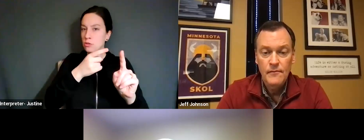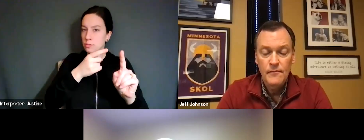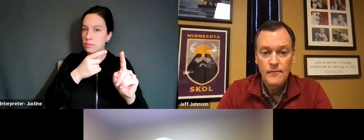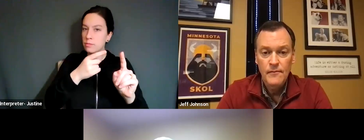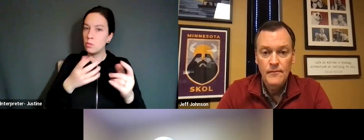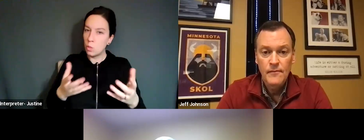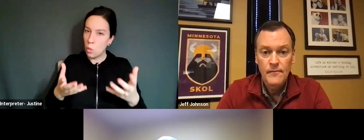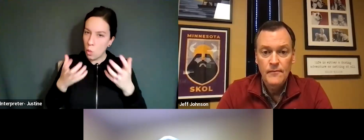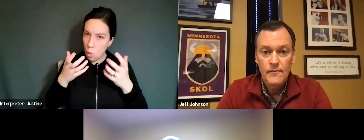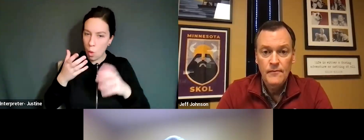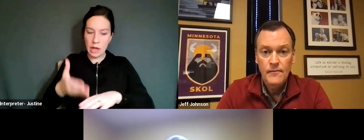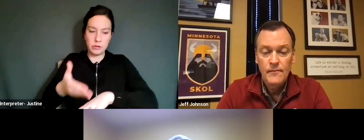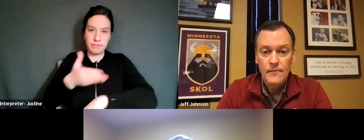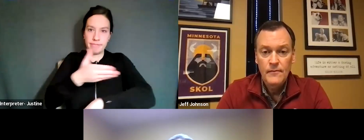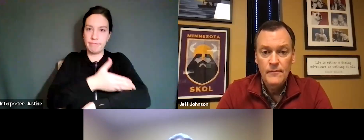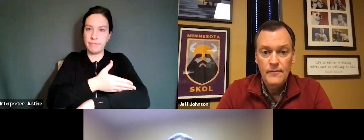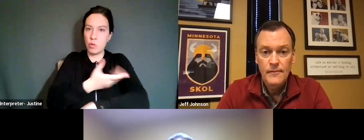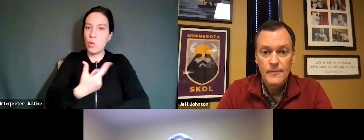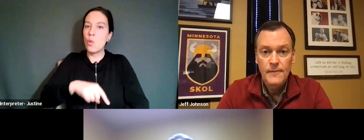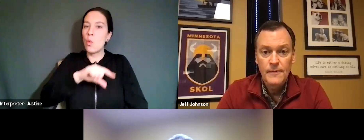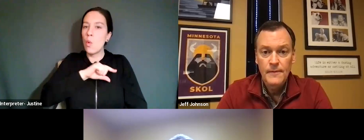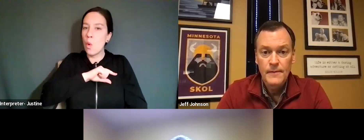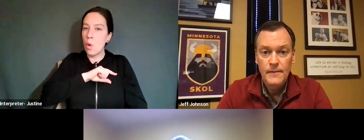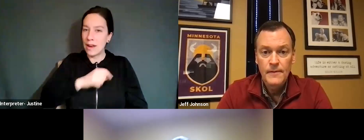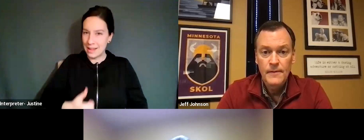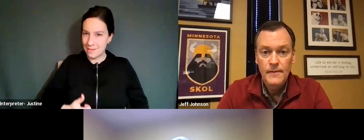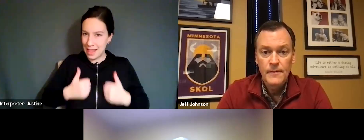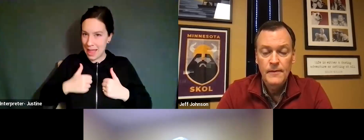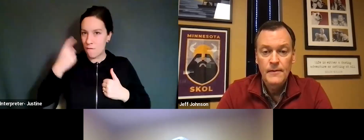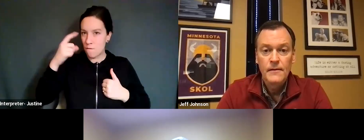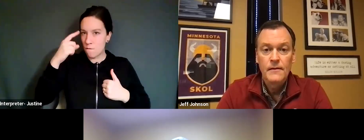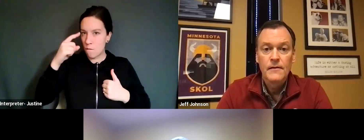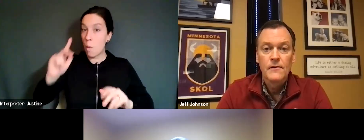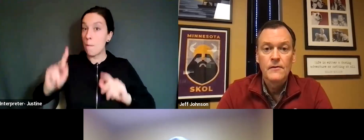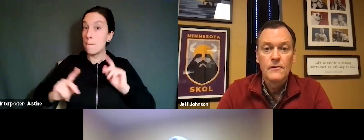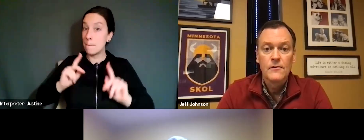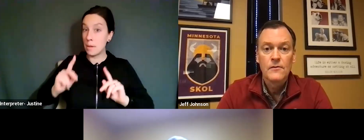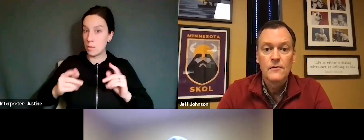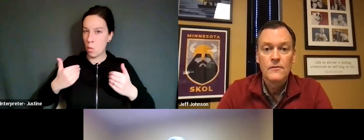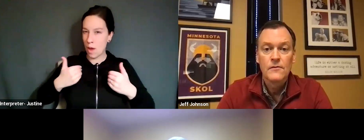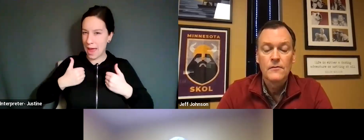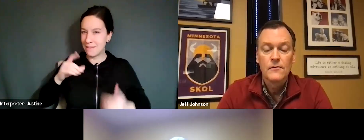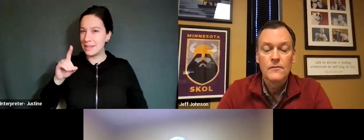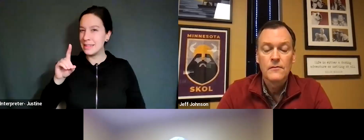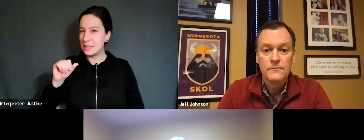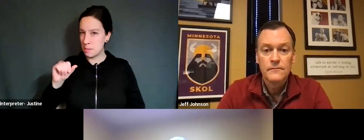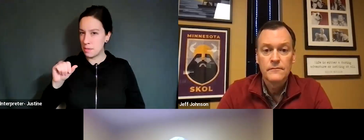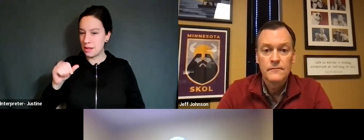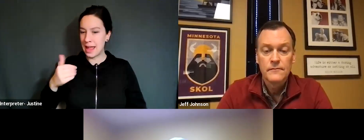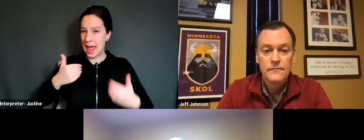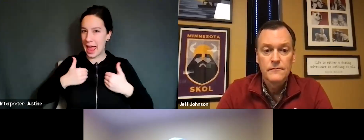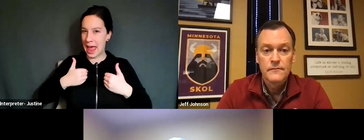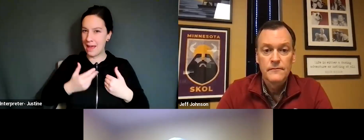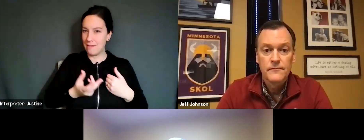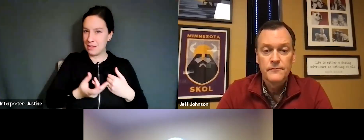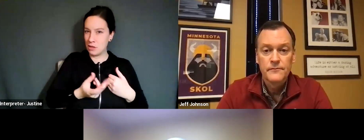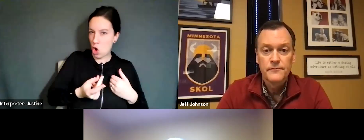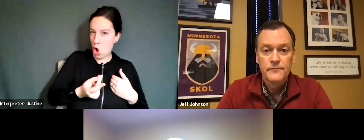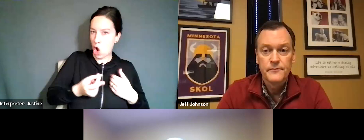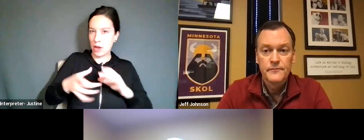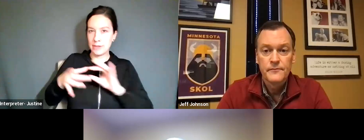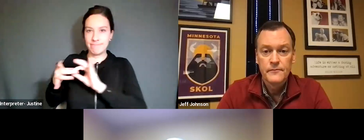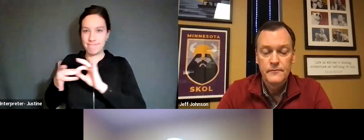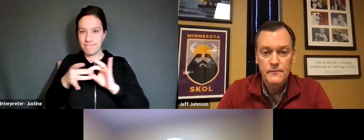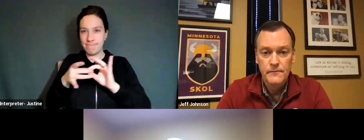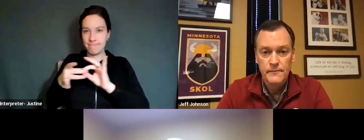the quality of life for people with disabilities with these mutually beneficial partnerships, do you see that facility